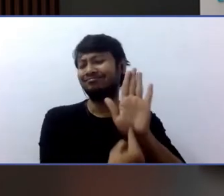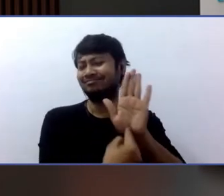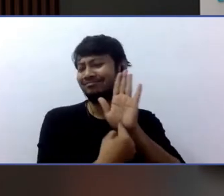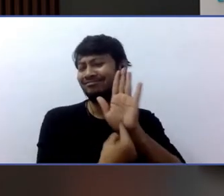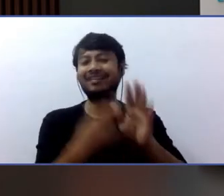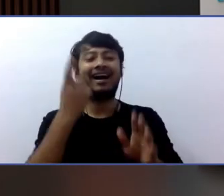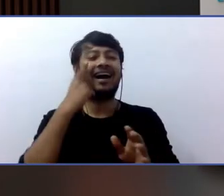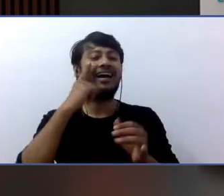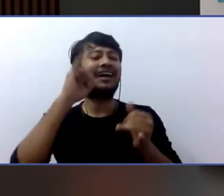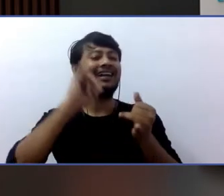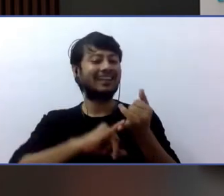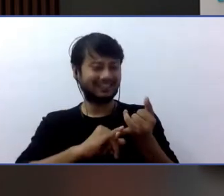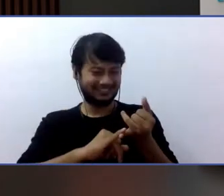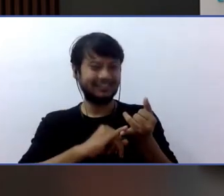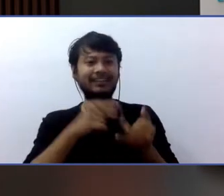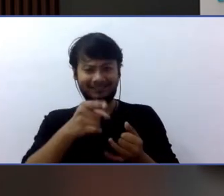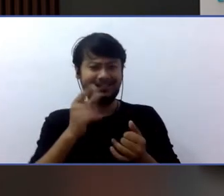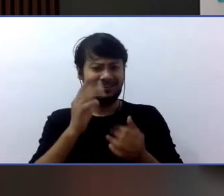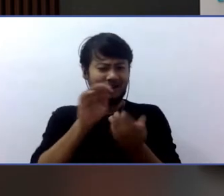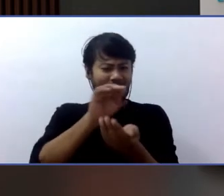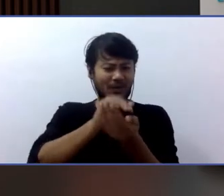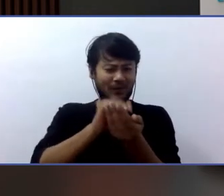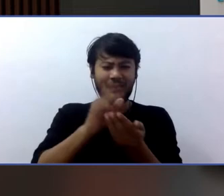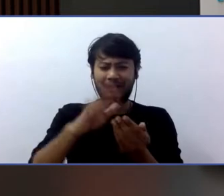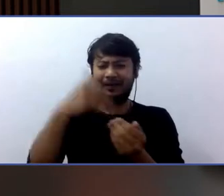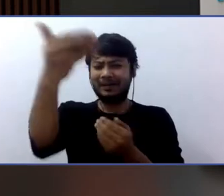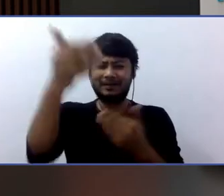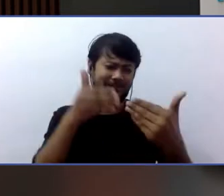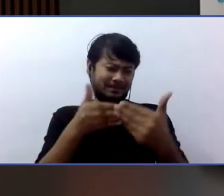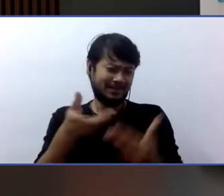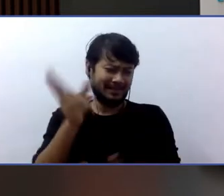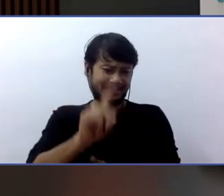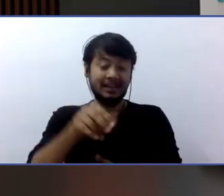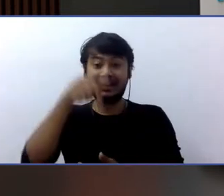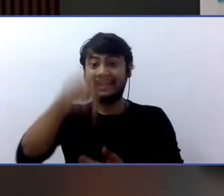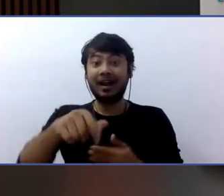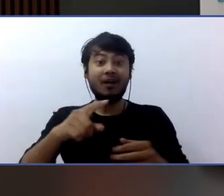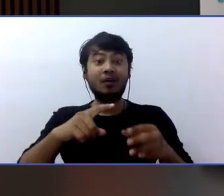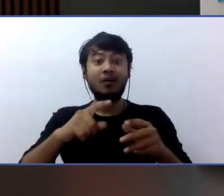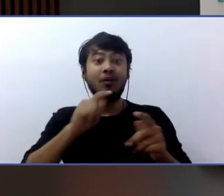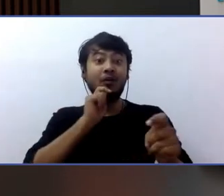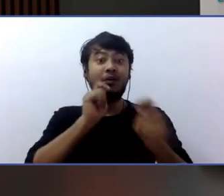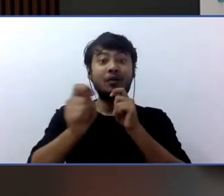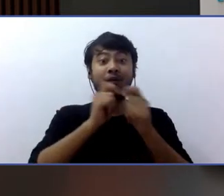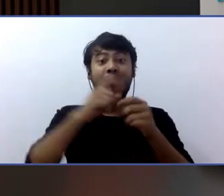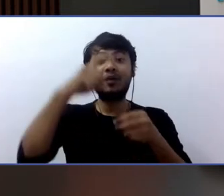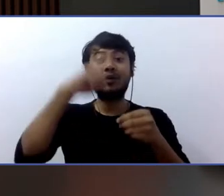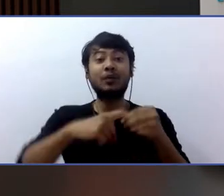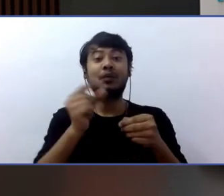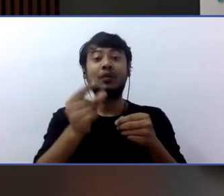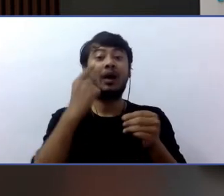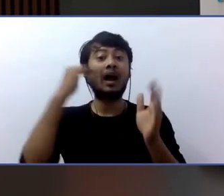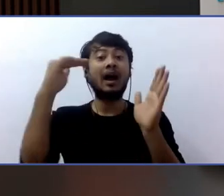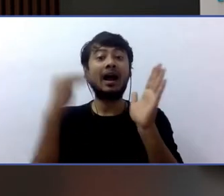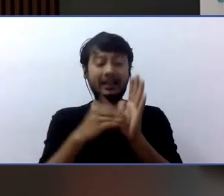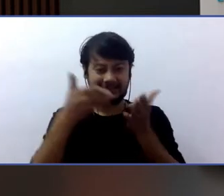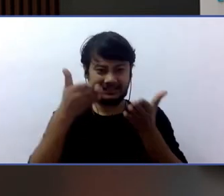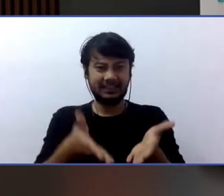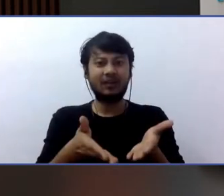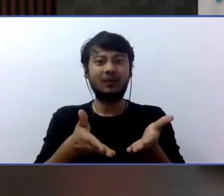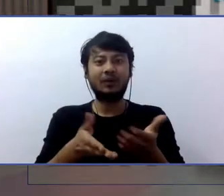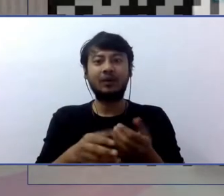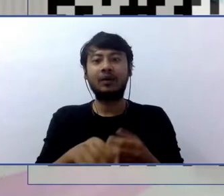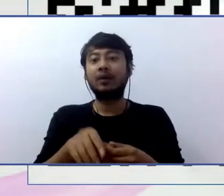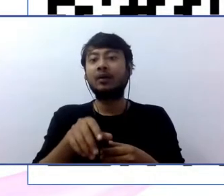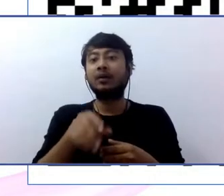a small quiz where 10 winners have the opportunity to win IIS 2020 t-shirts. To join